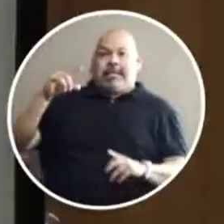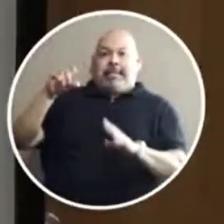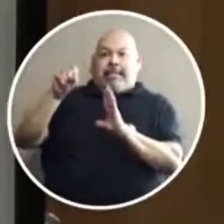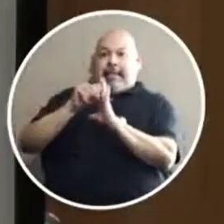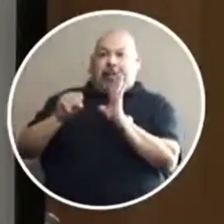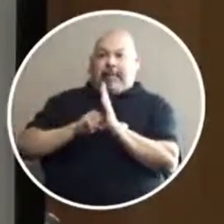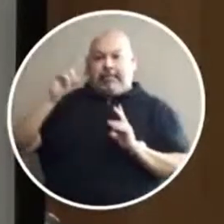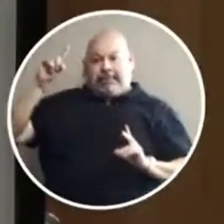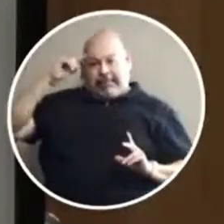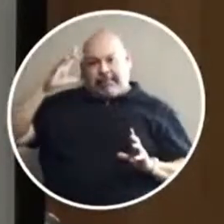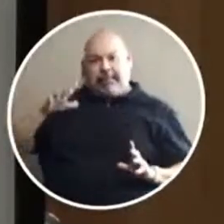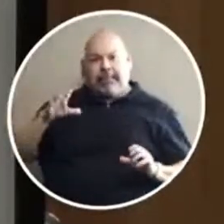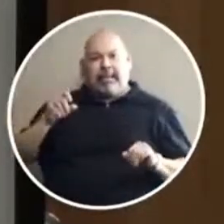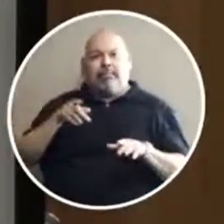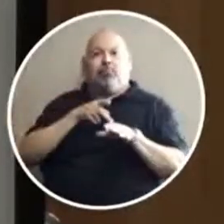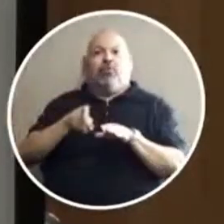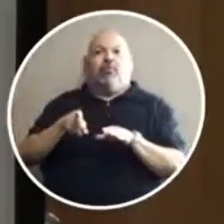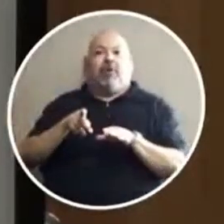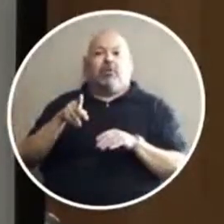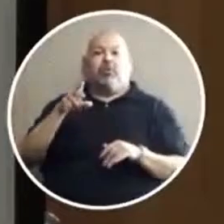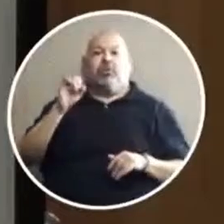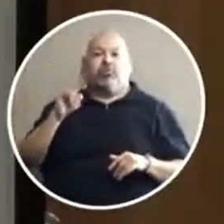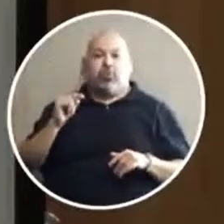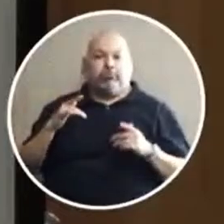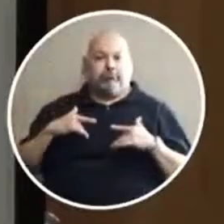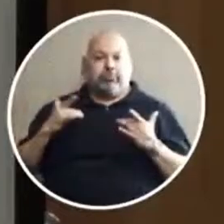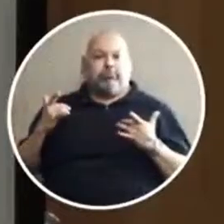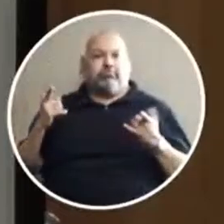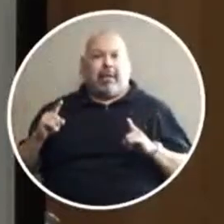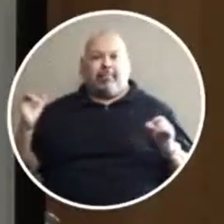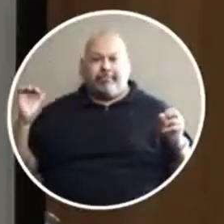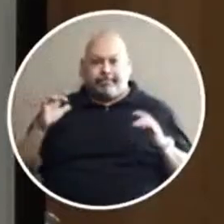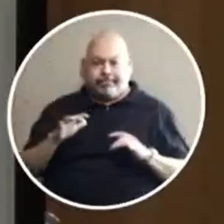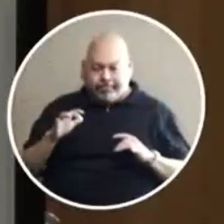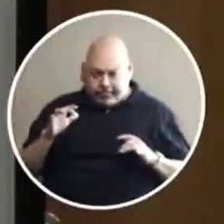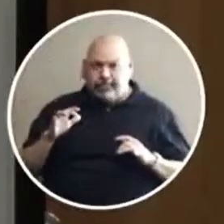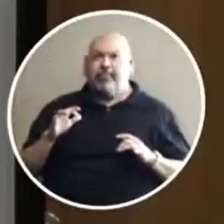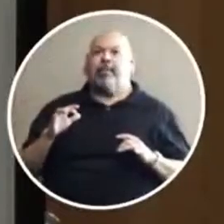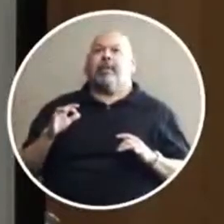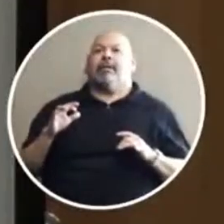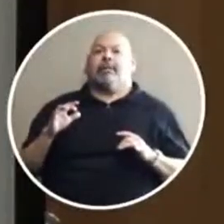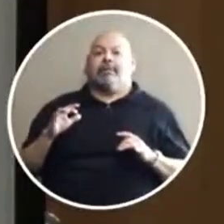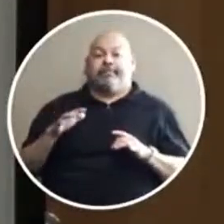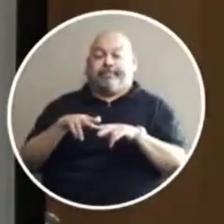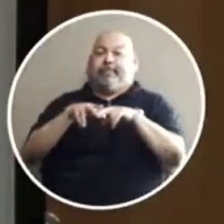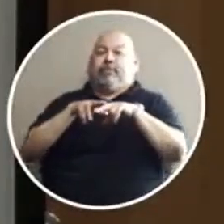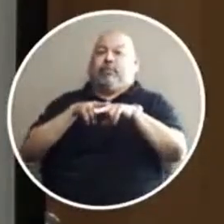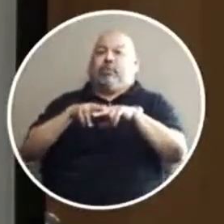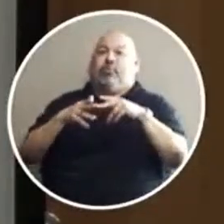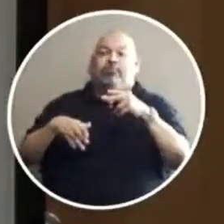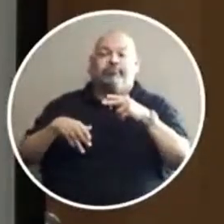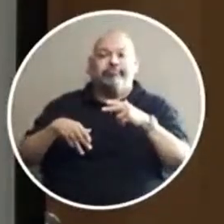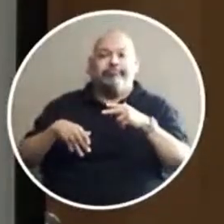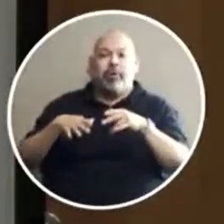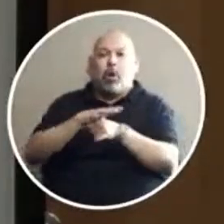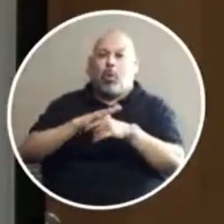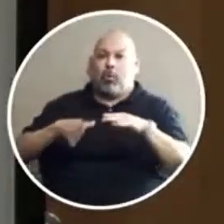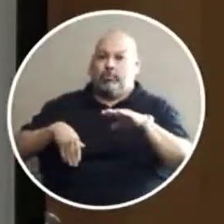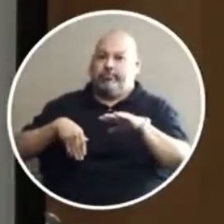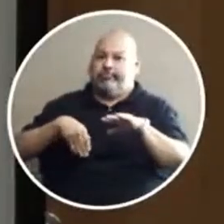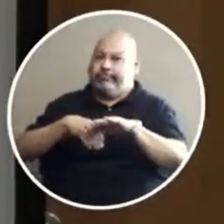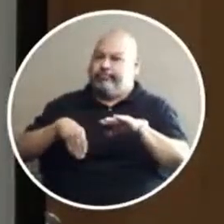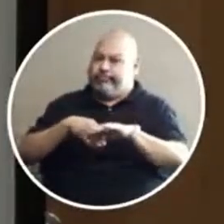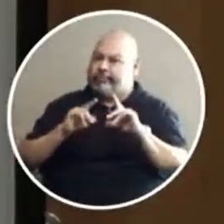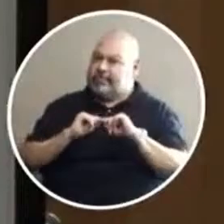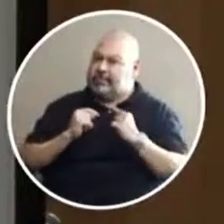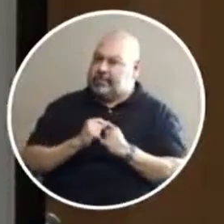orders can allow professional sports to take place, and the Locomotive organization has been very